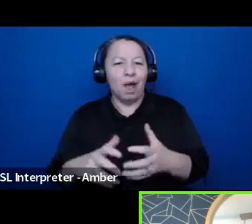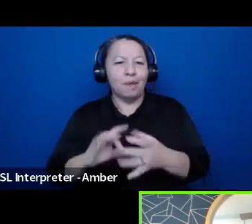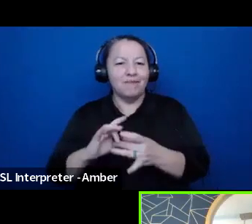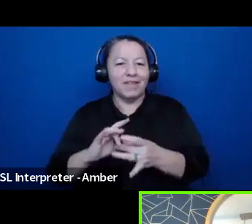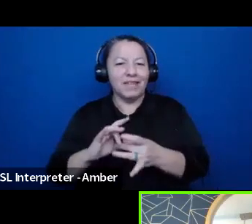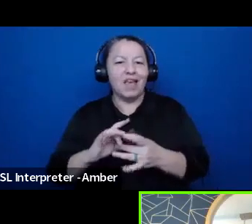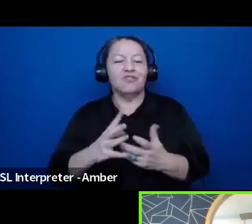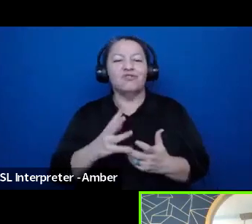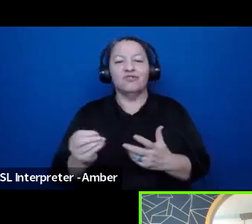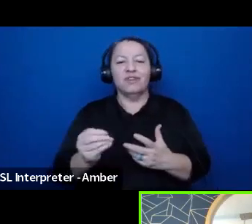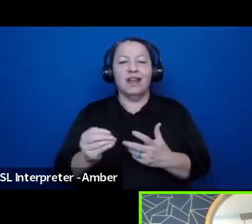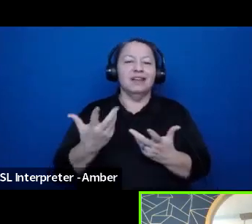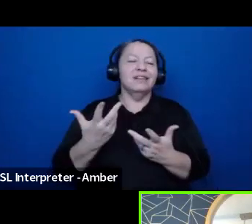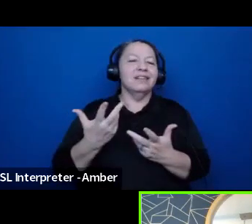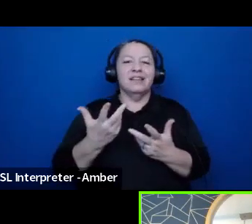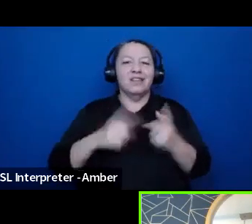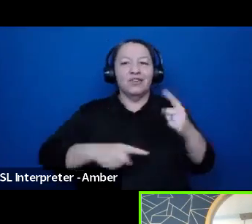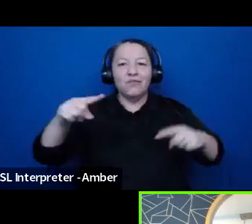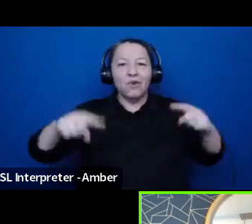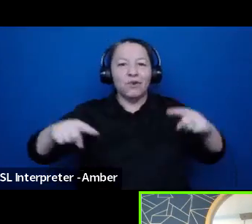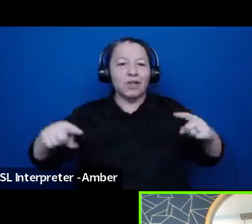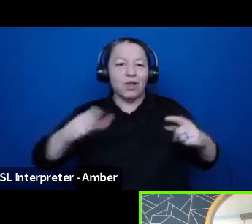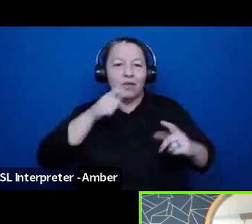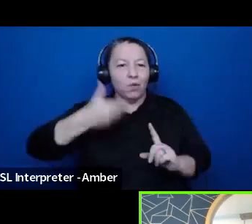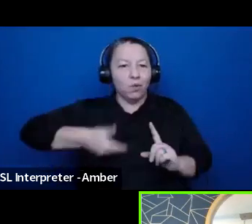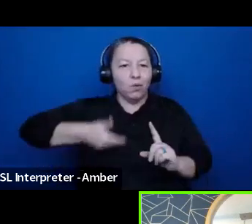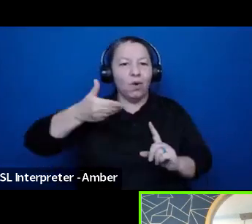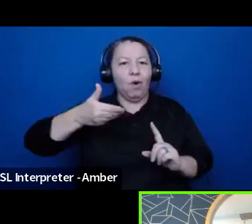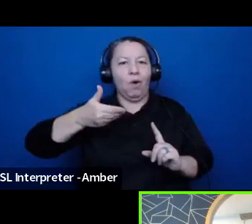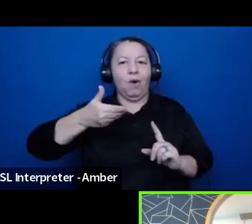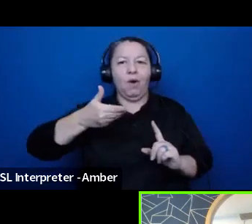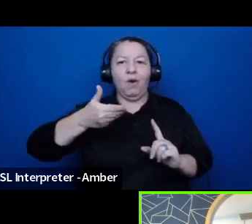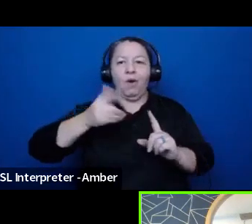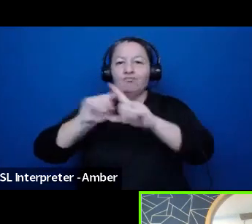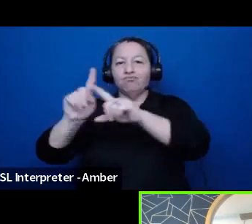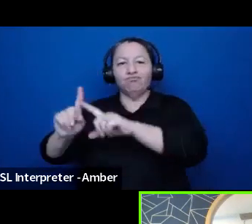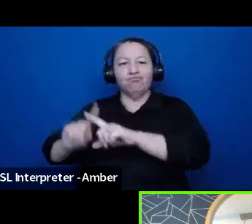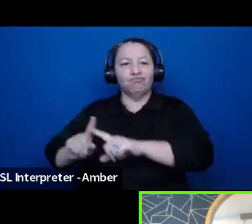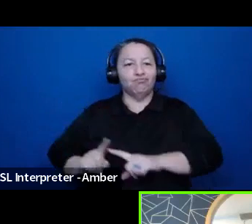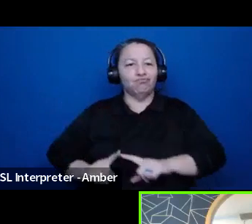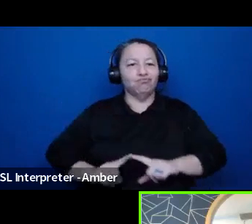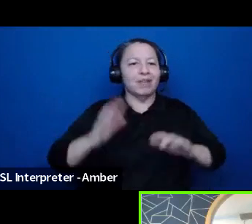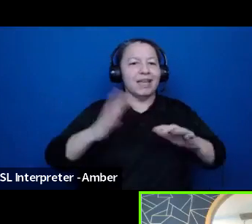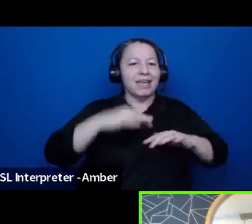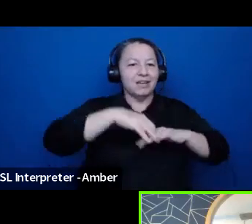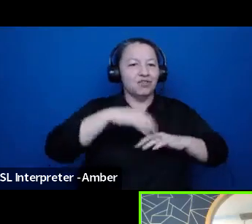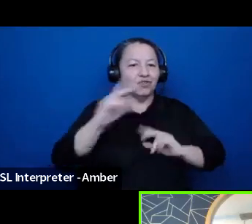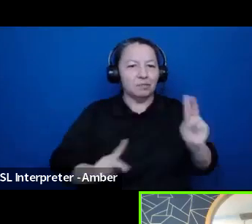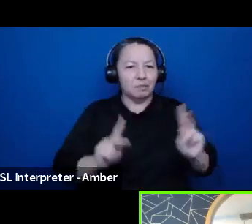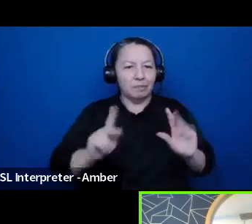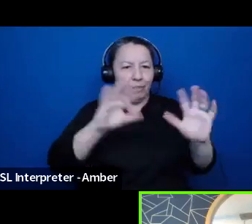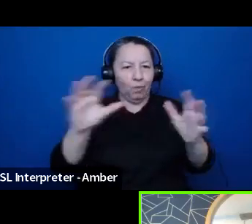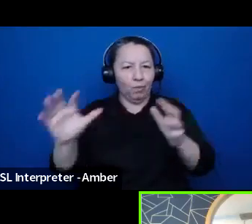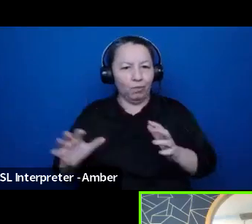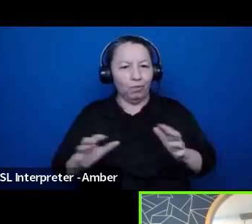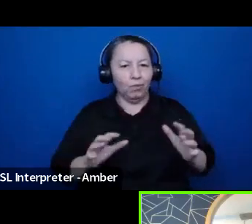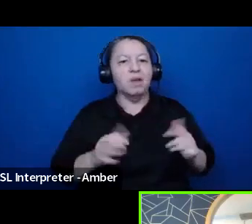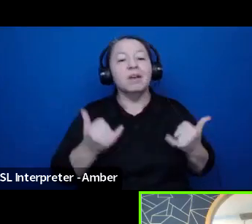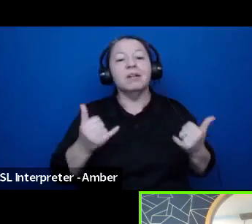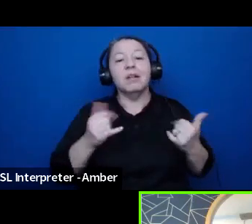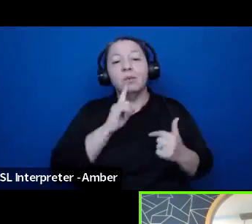of who we are as Indigenous people. And today we really want to jump into,